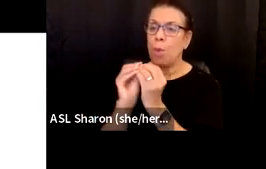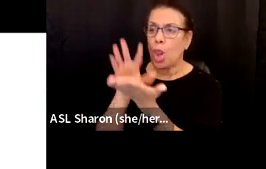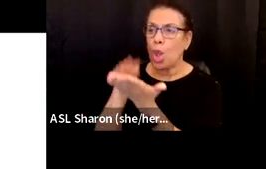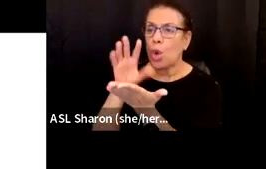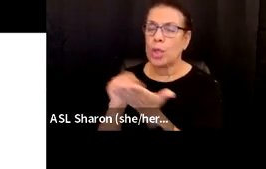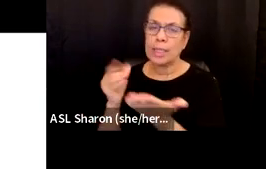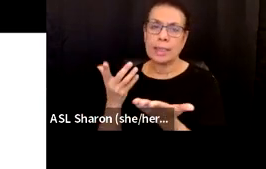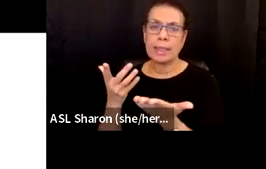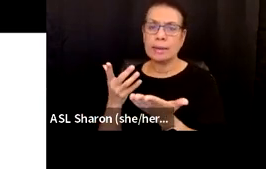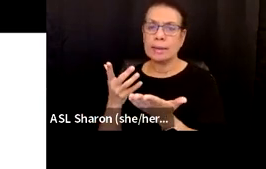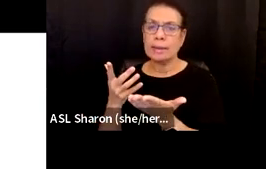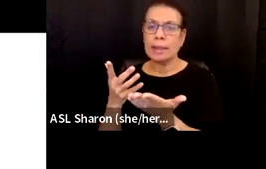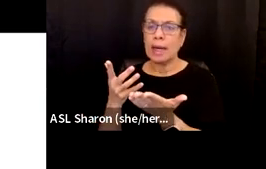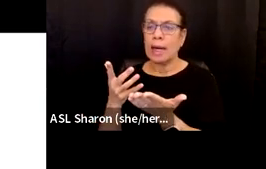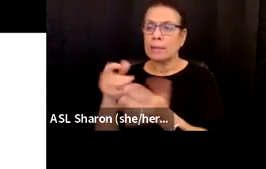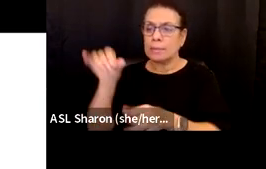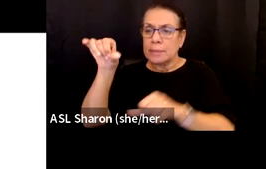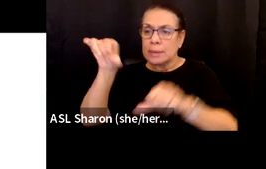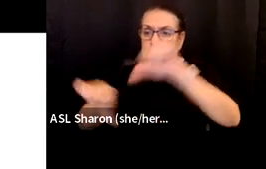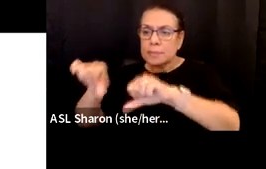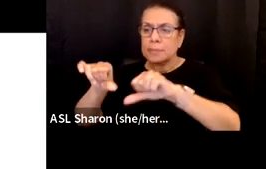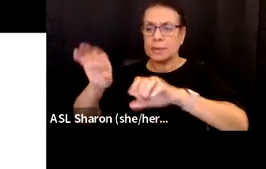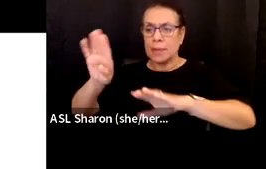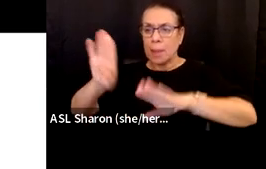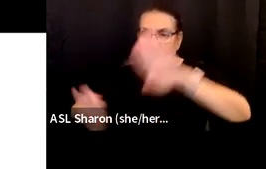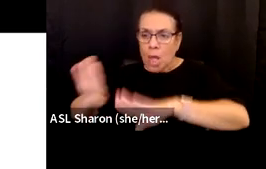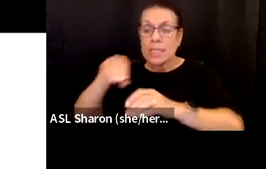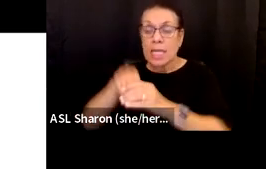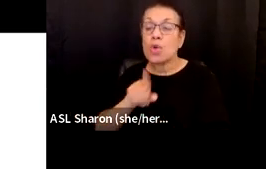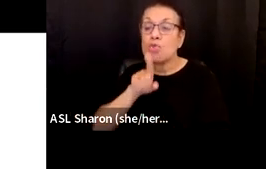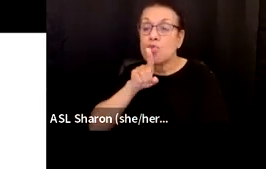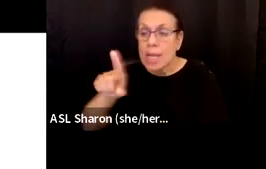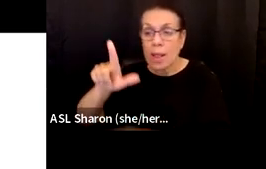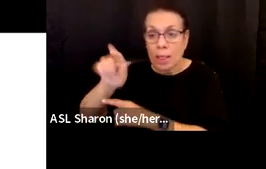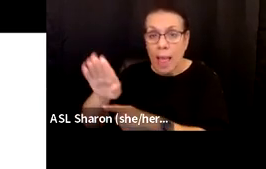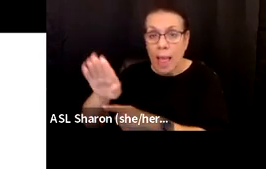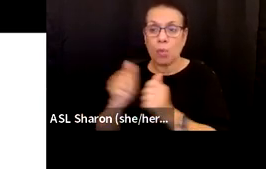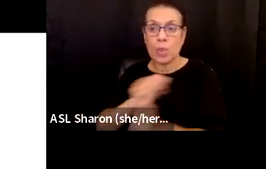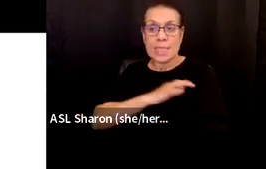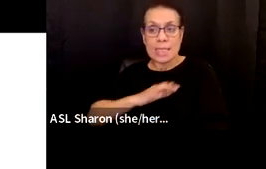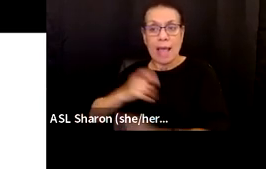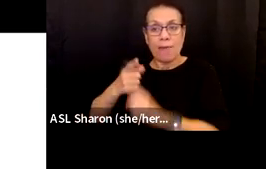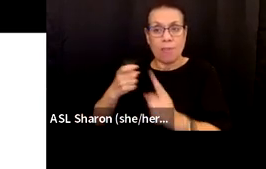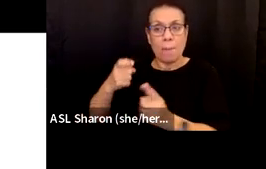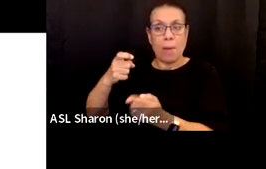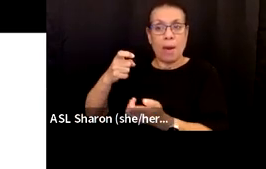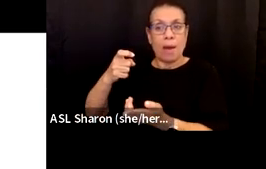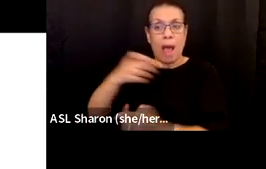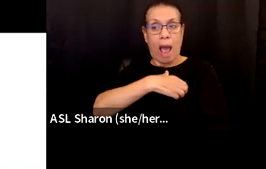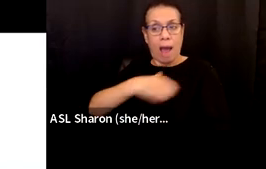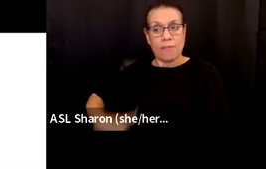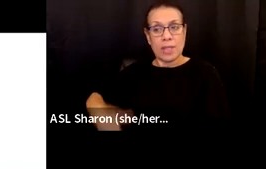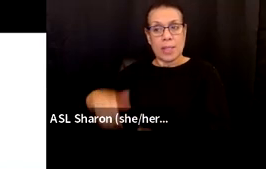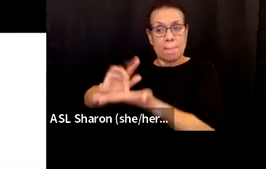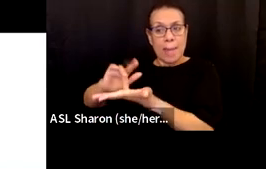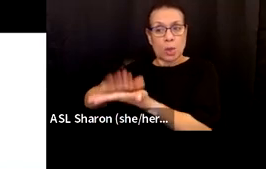science for example in real laboratory settings with faculty and students from harvard medical school but